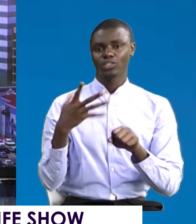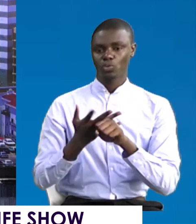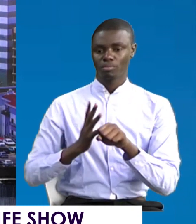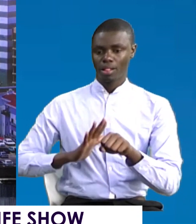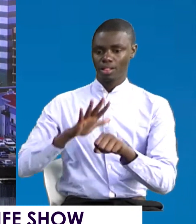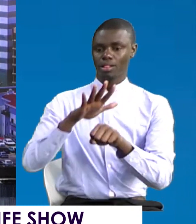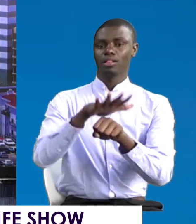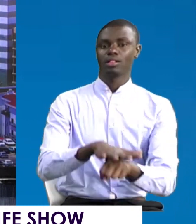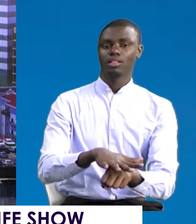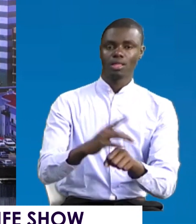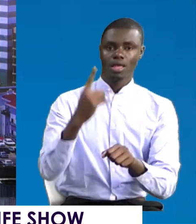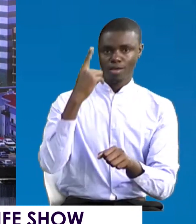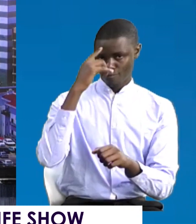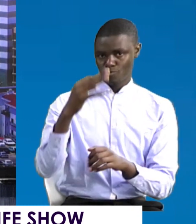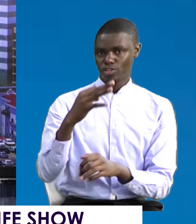the future.